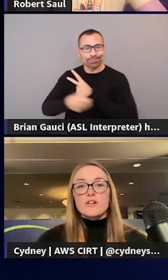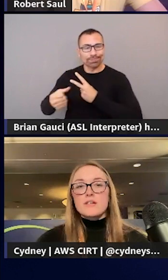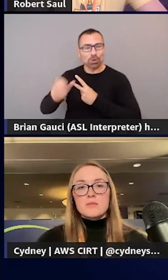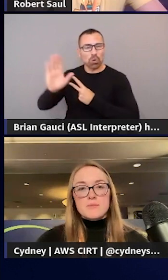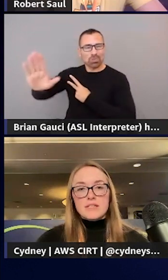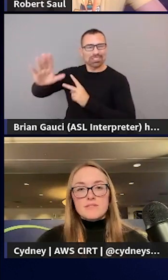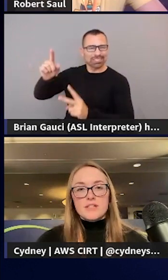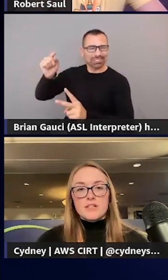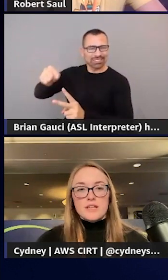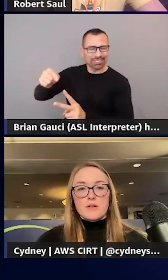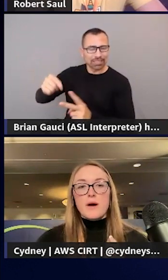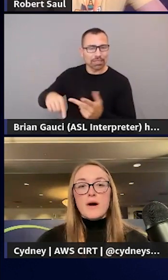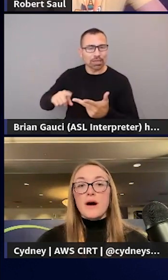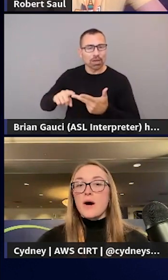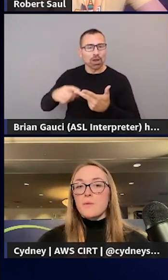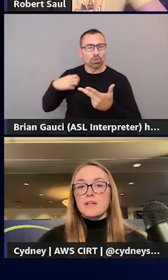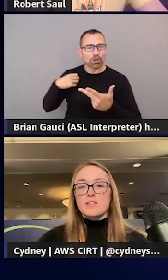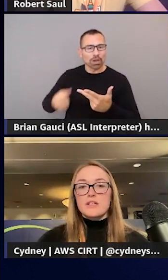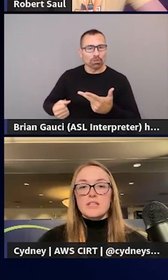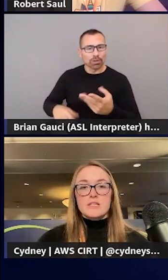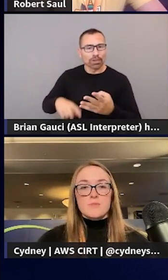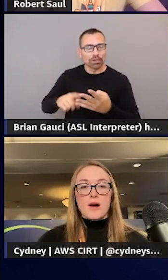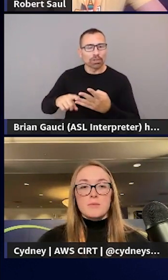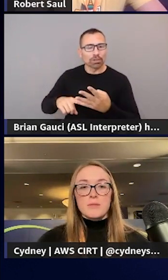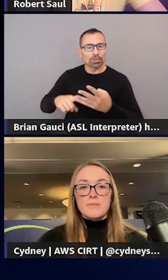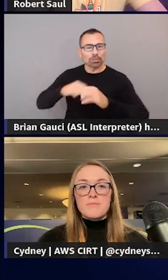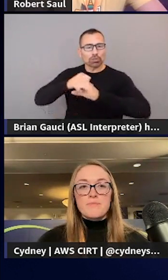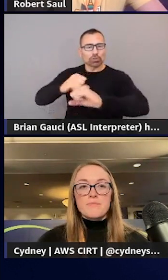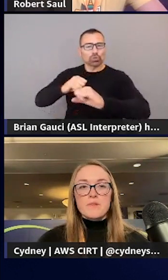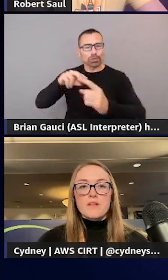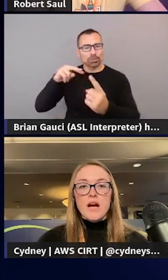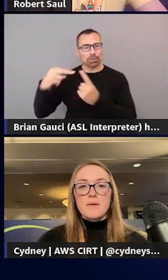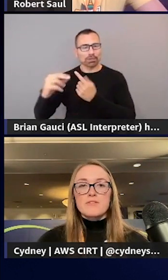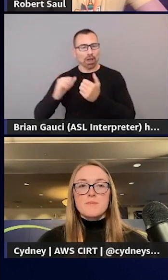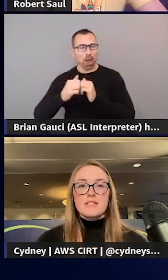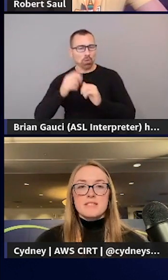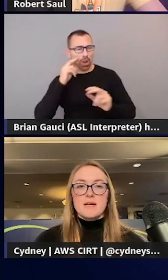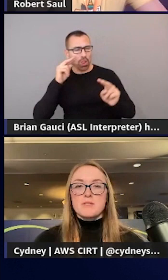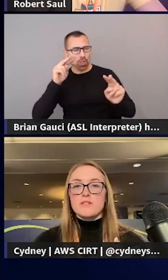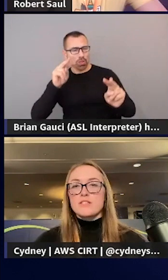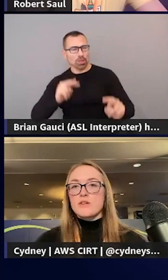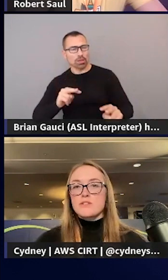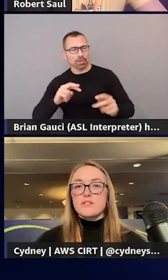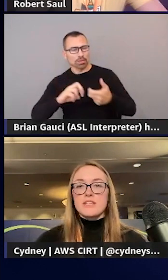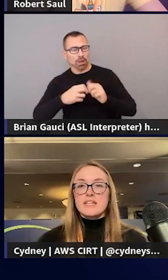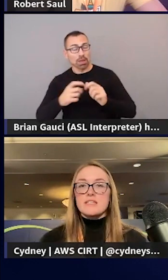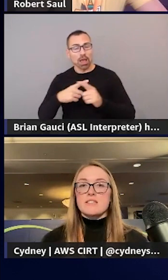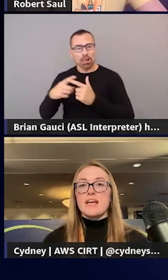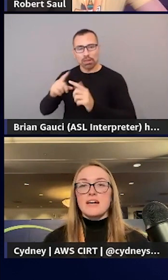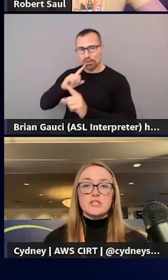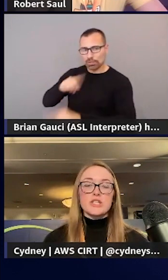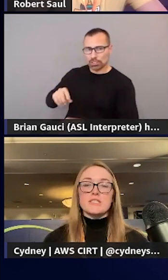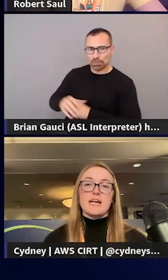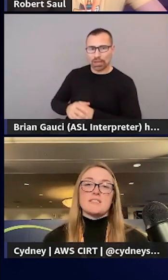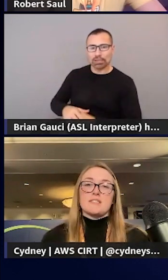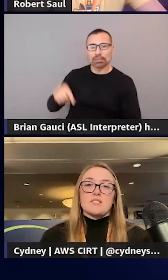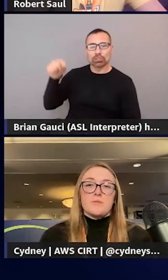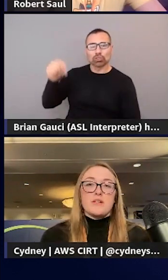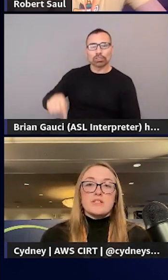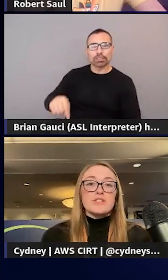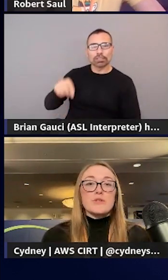We have a security perspective here on like, well, how are we going to look at this problem? and response steps. So this goes to the NIST 800